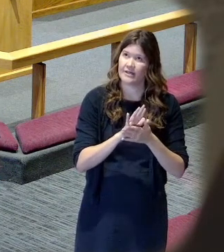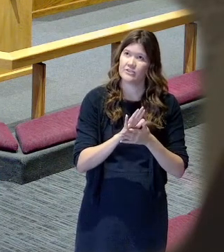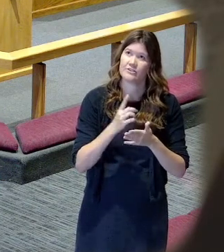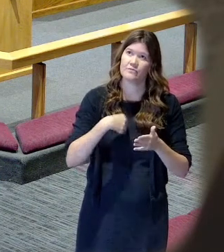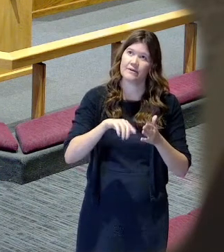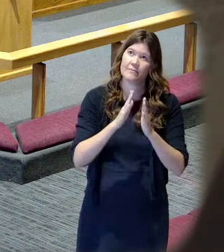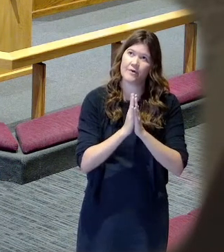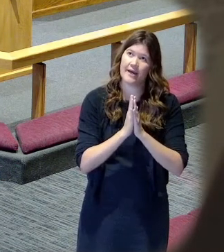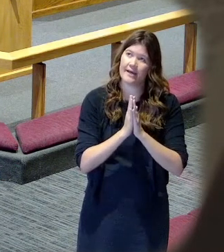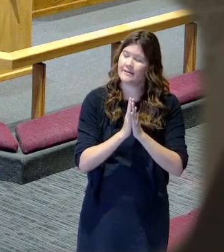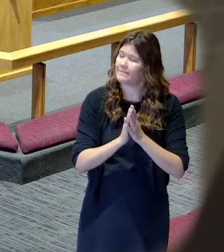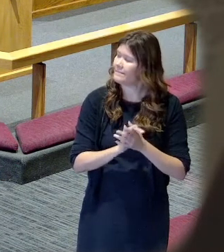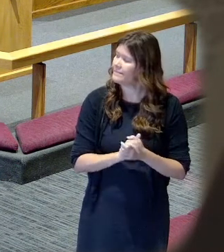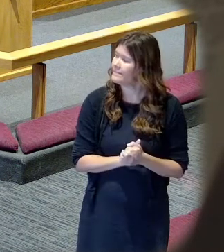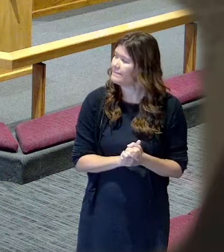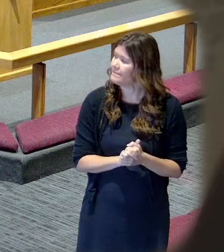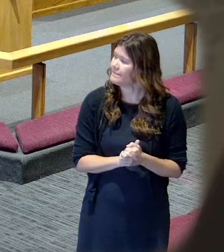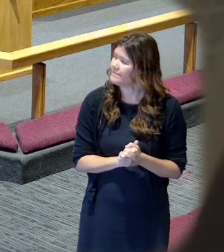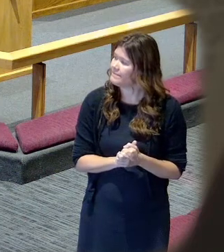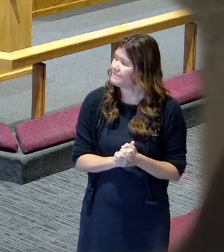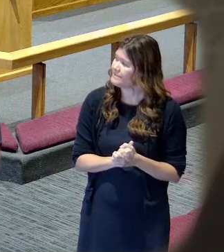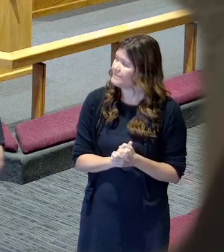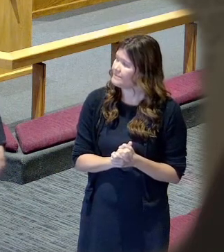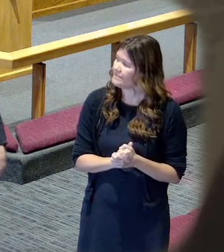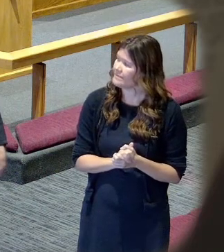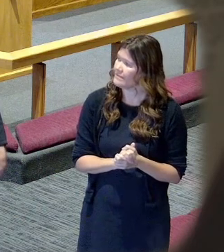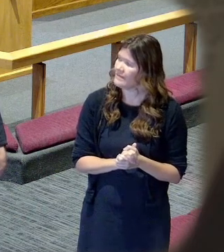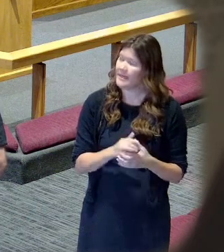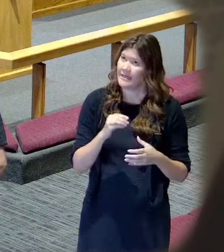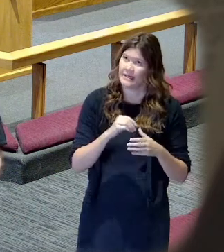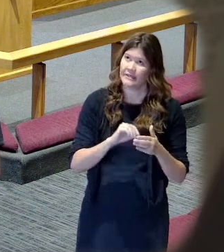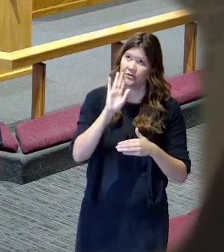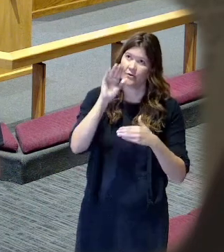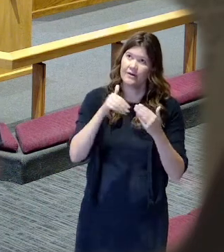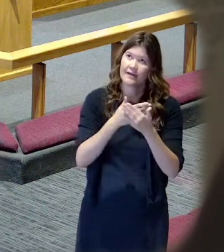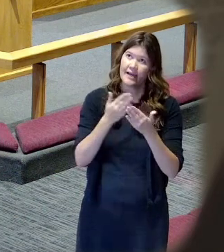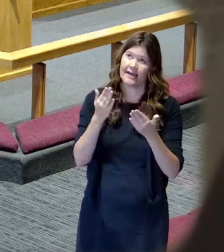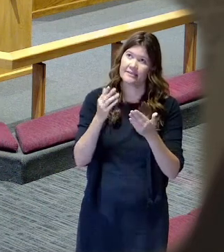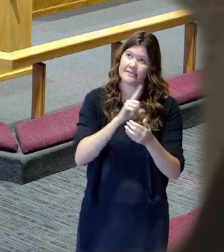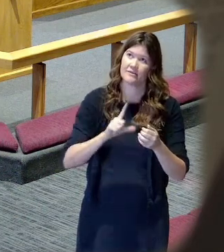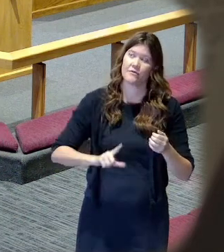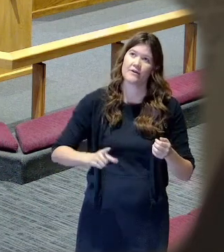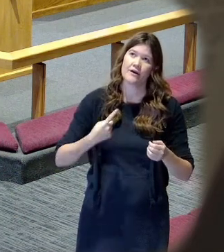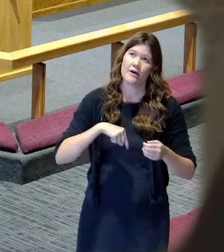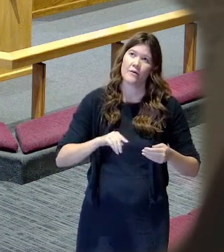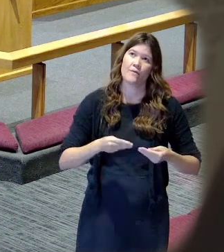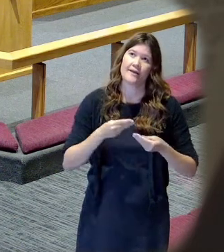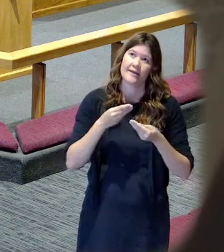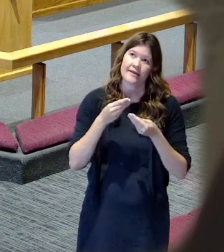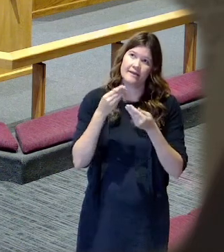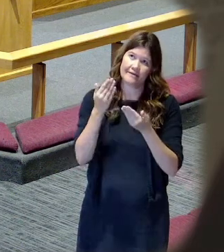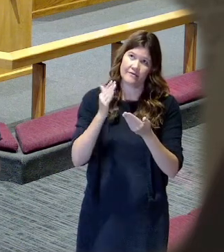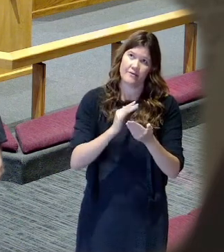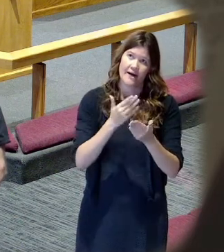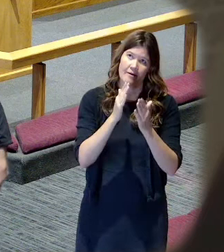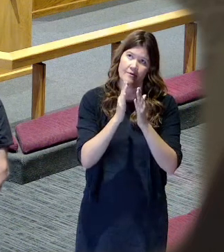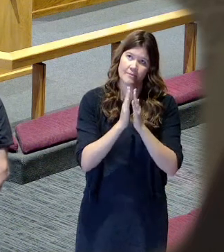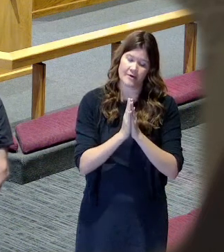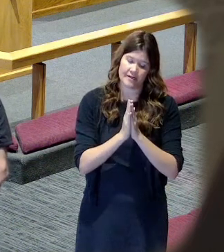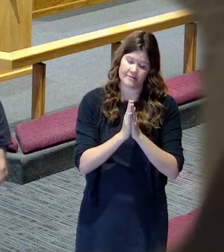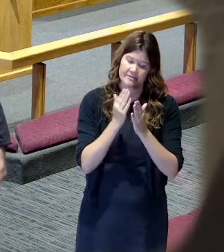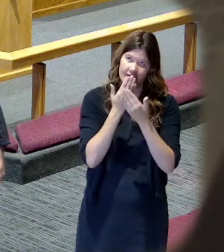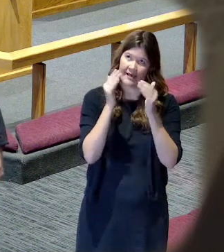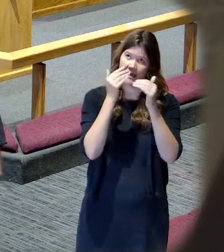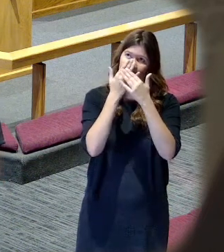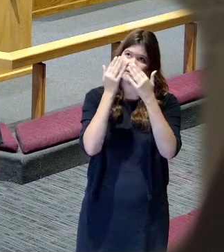the Lord. Lord. Into your hands, O Lord, we commend all for whom we pray. Heavenly